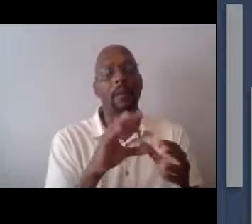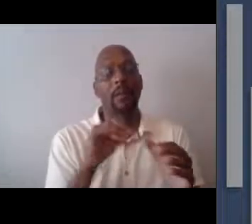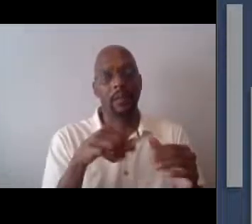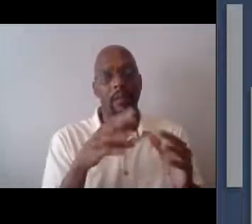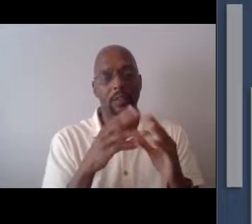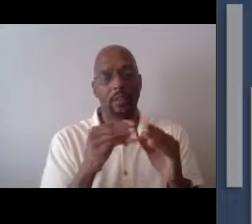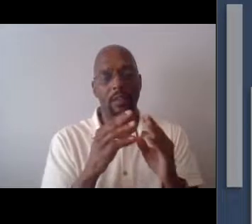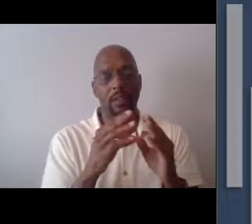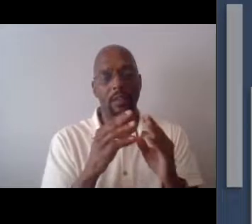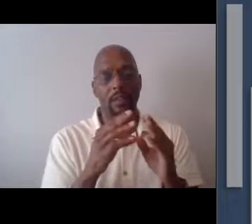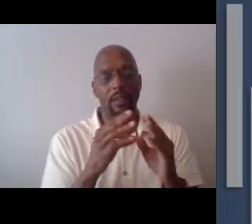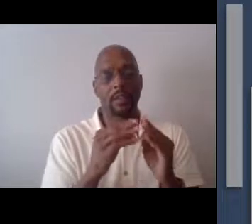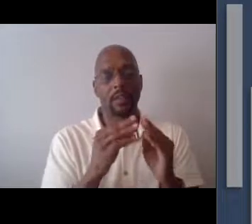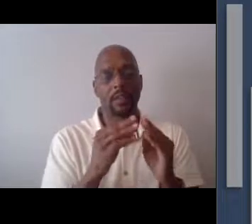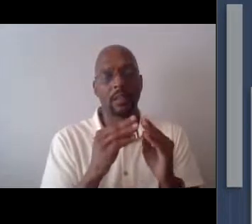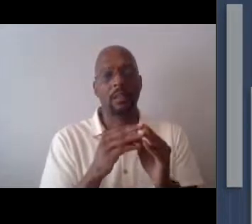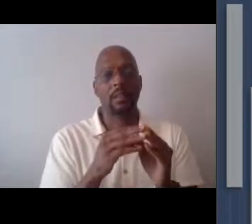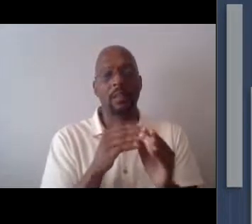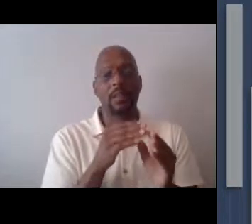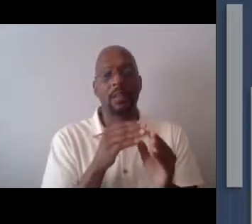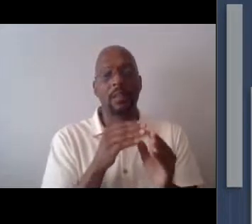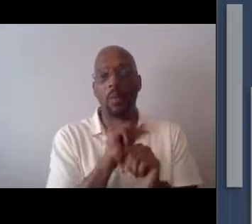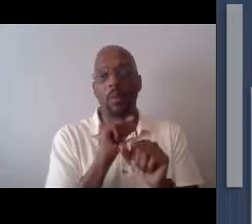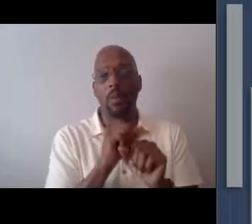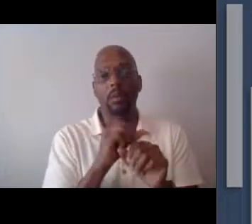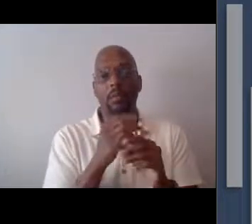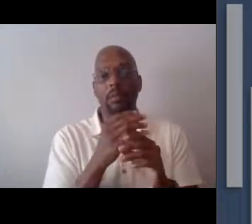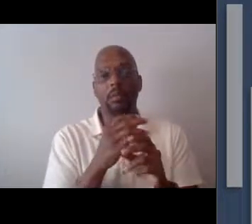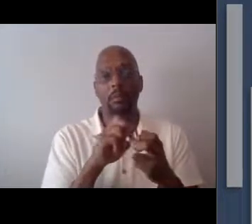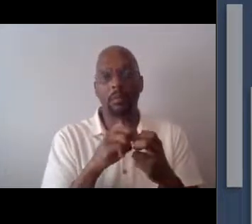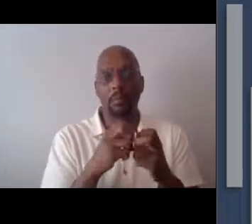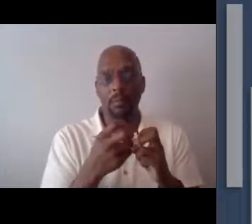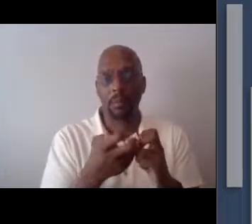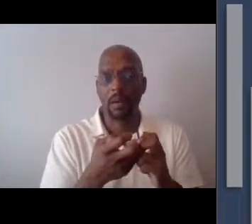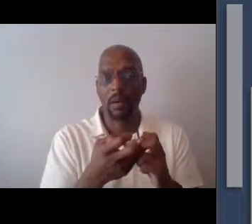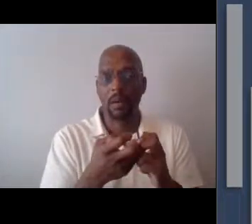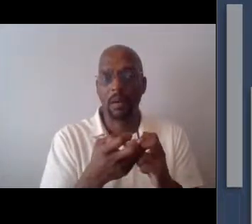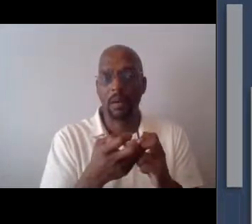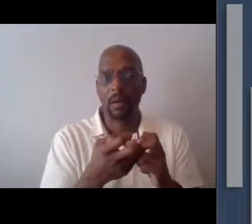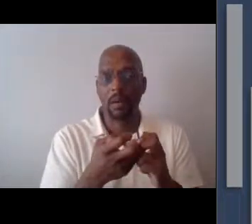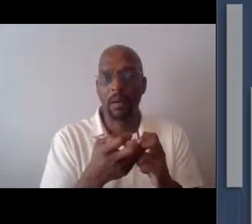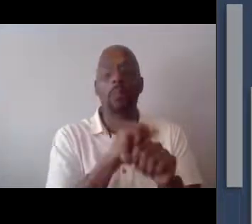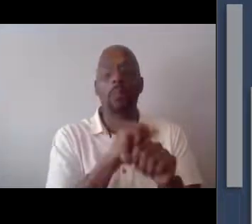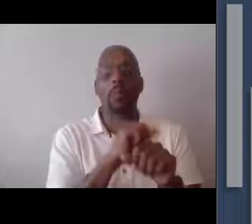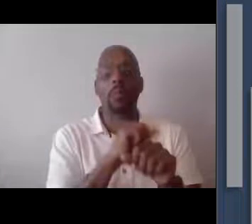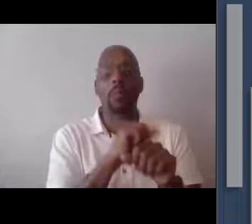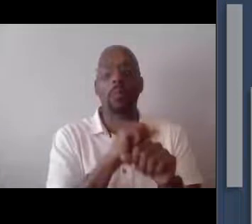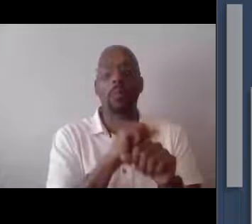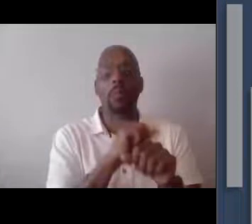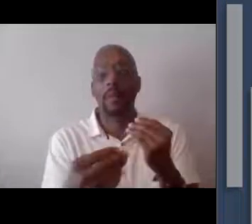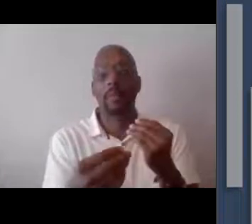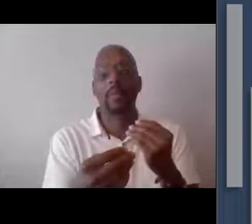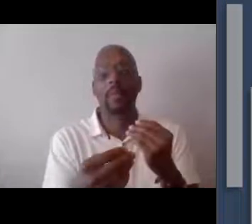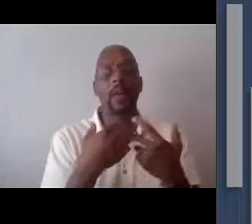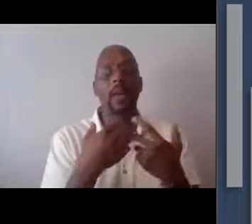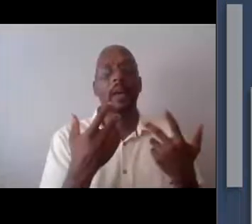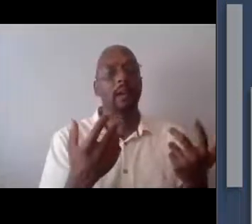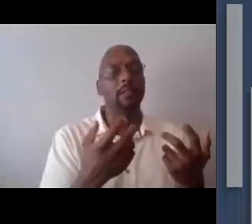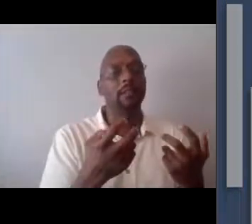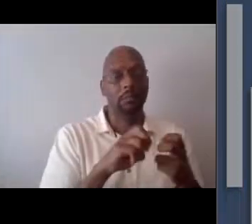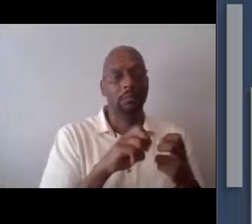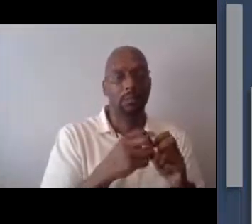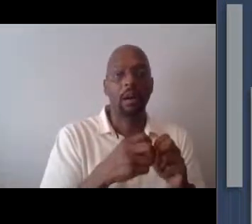issues, the folks who work in the fields have really specific transportation issues.